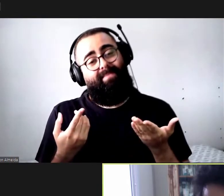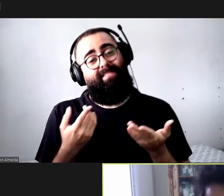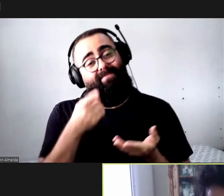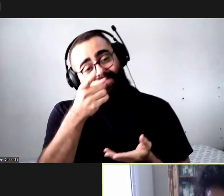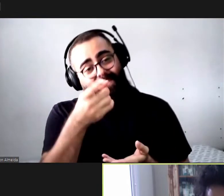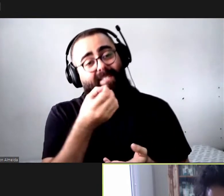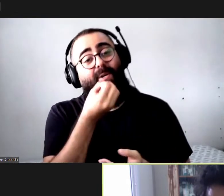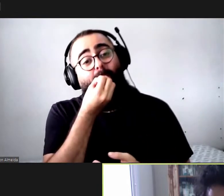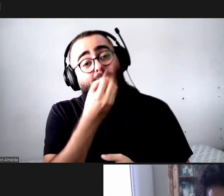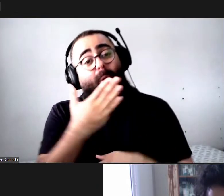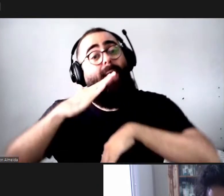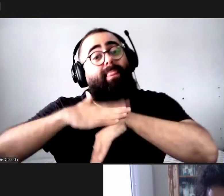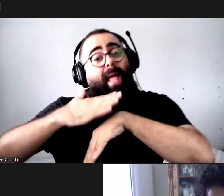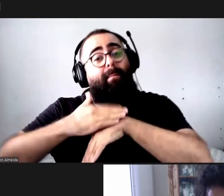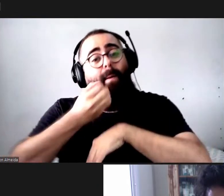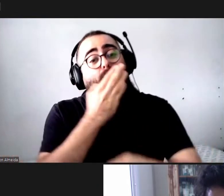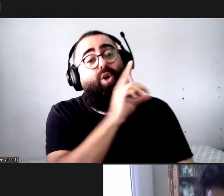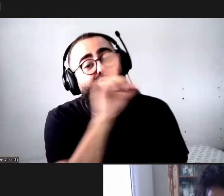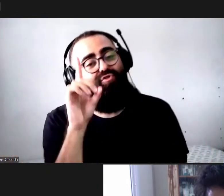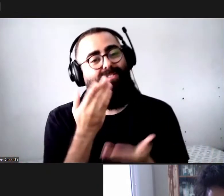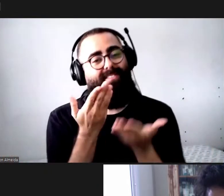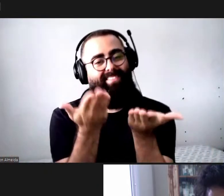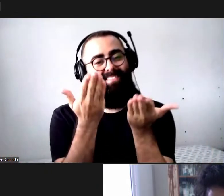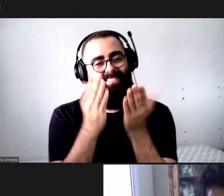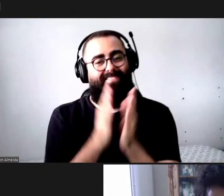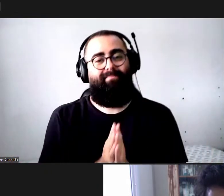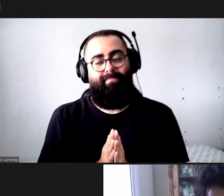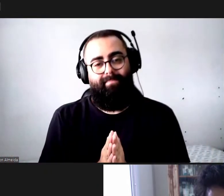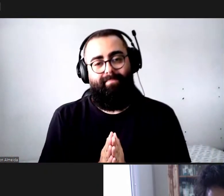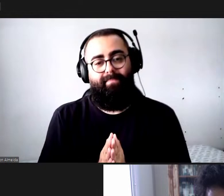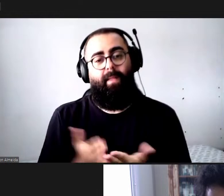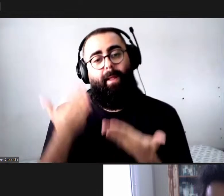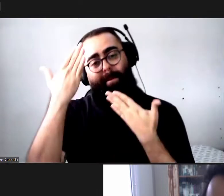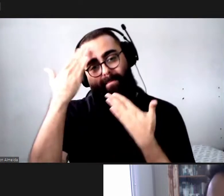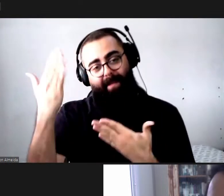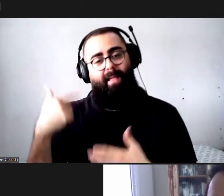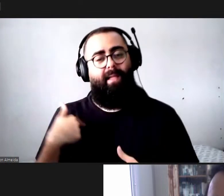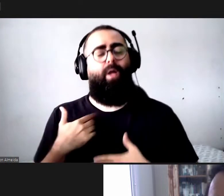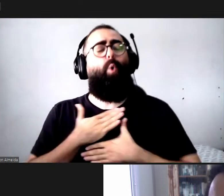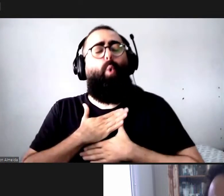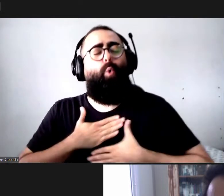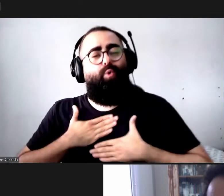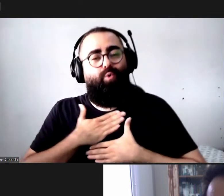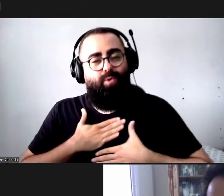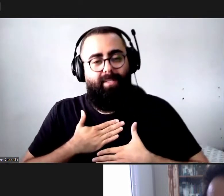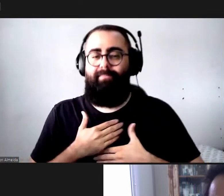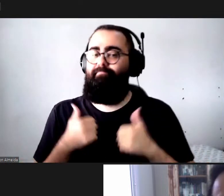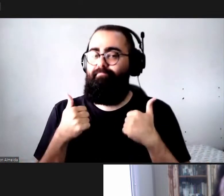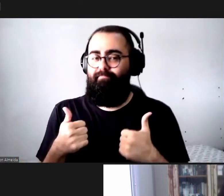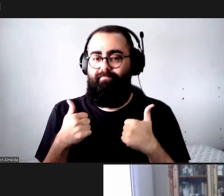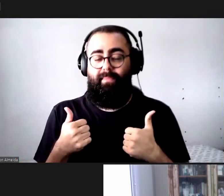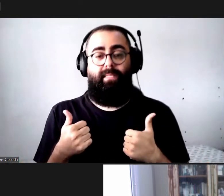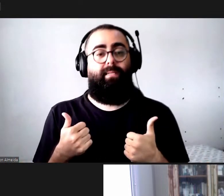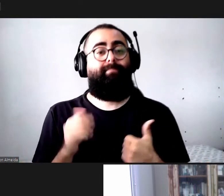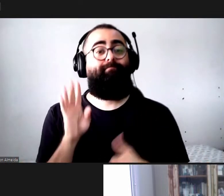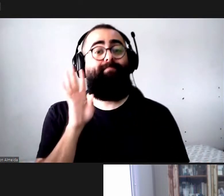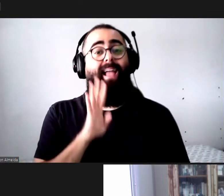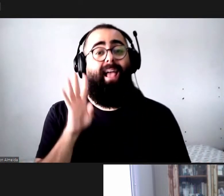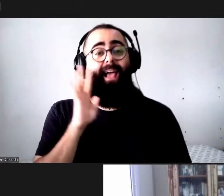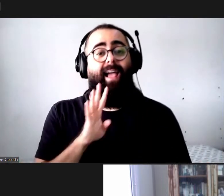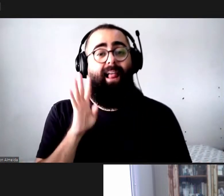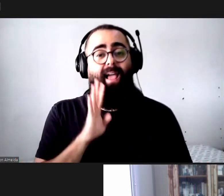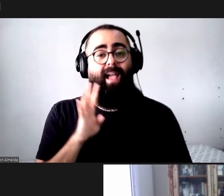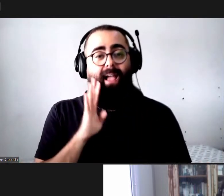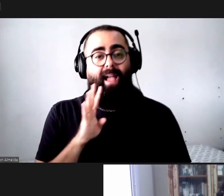there. Thank you. Thank you. I enjoyed it a lot. It was nice to have this fun thing to